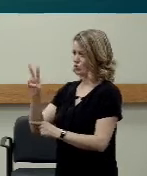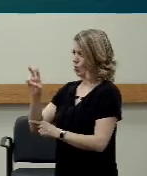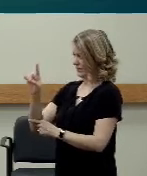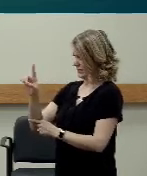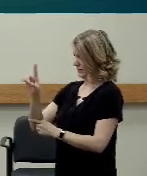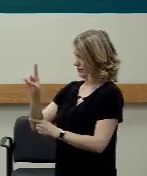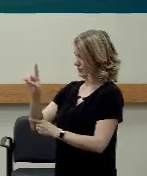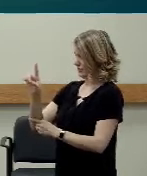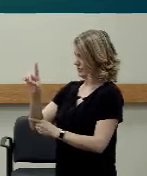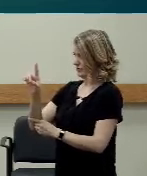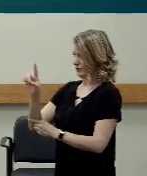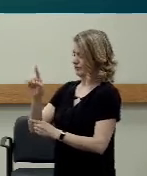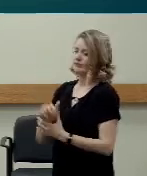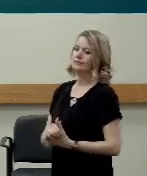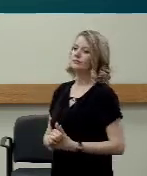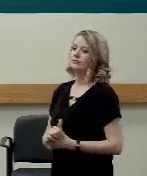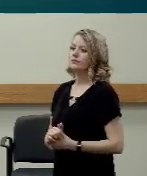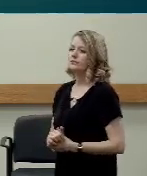rcgov.org/COVID.